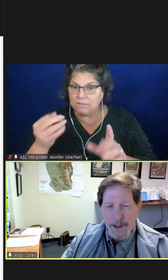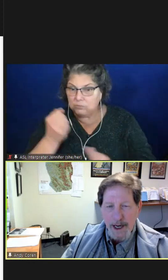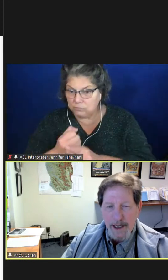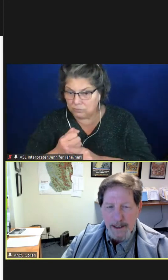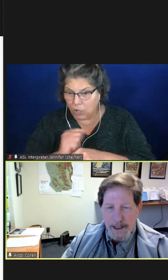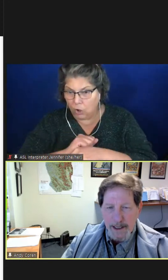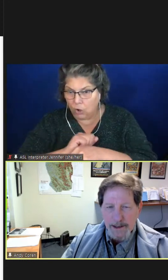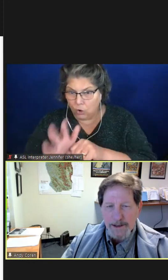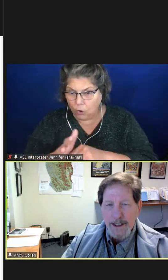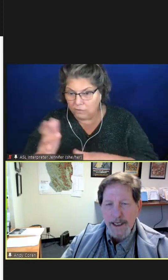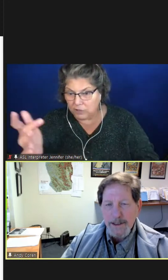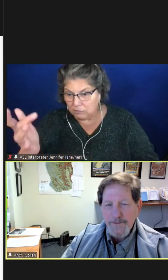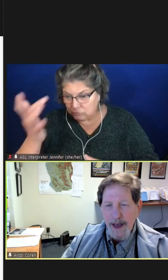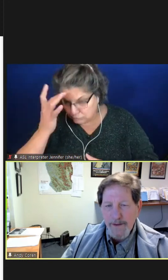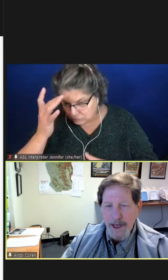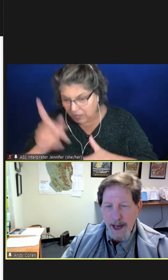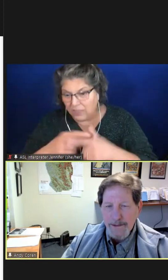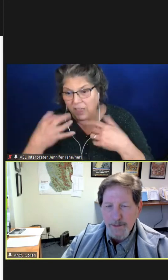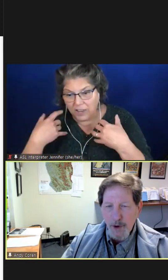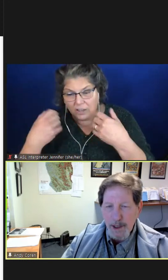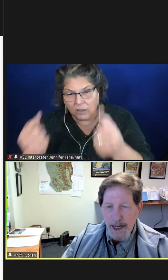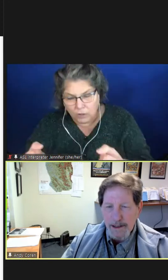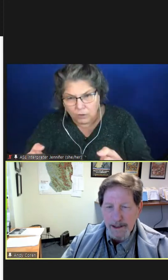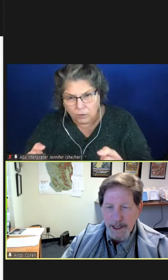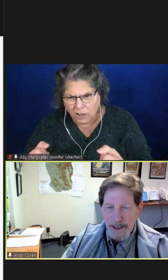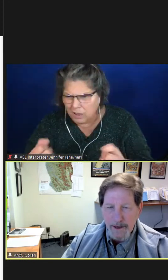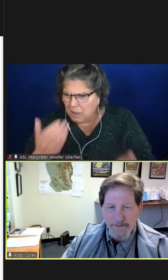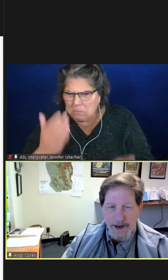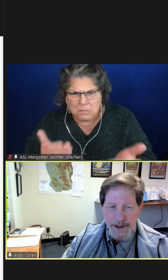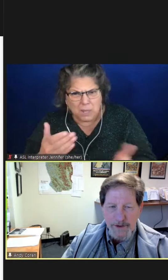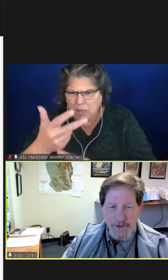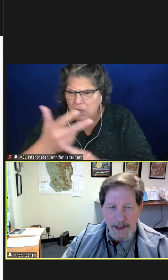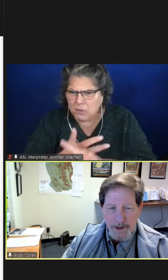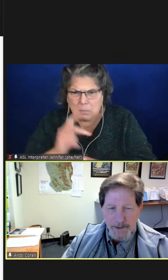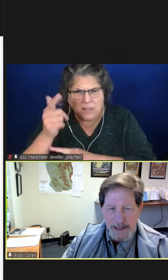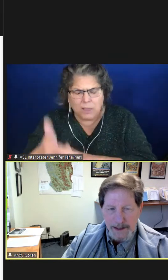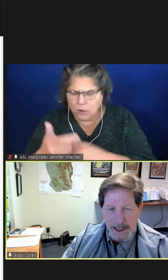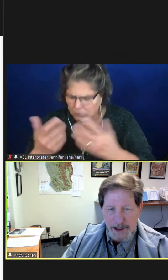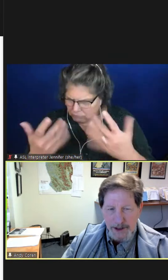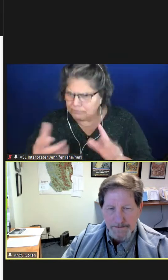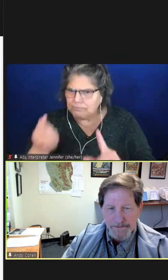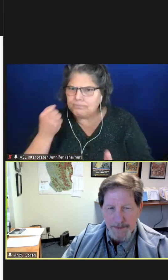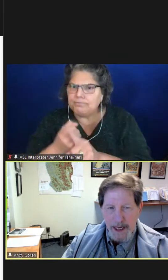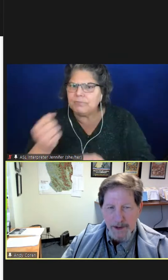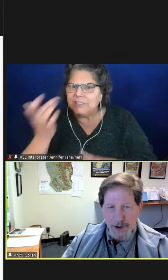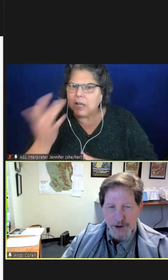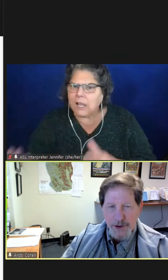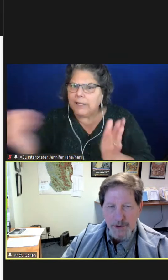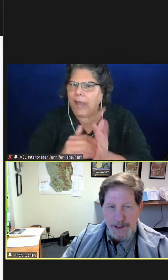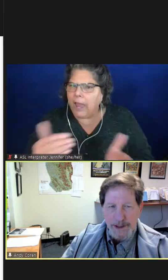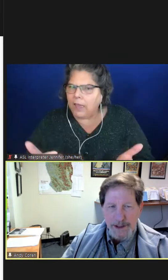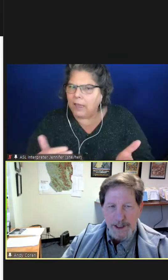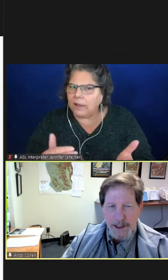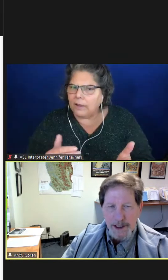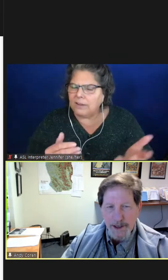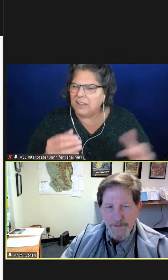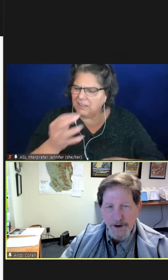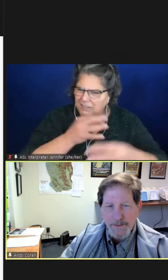even within 90 days, is 5 times more likely than an infection following vaccination. There's also a